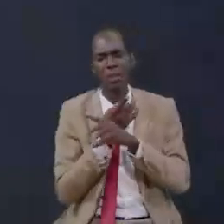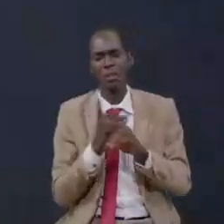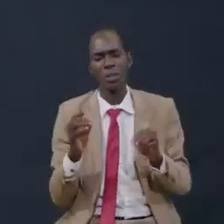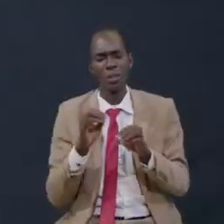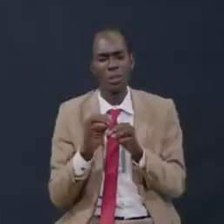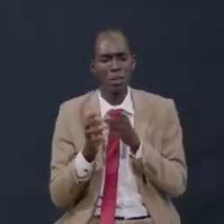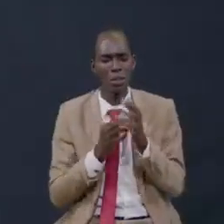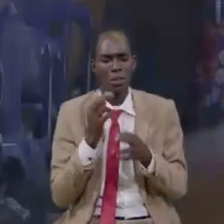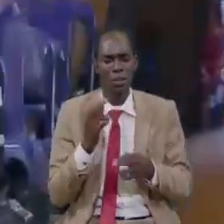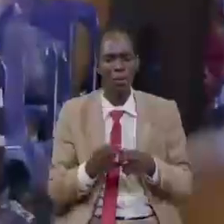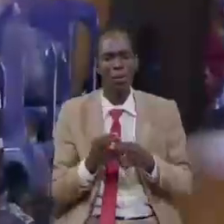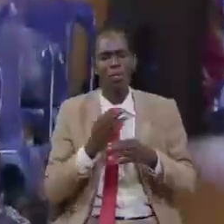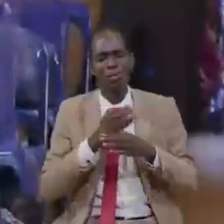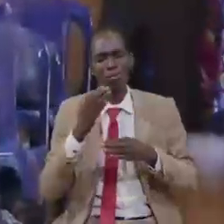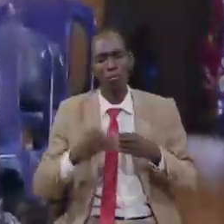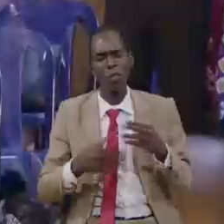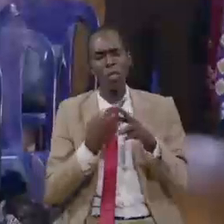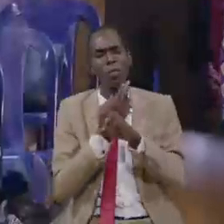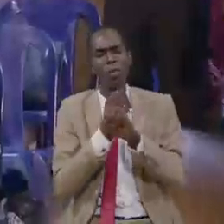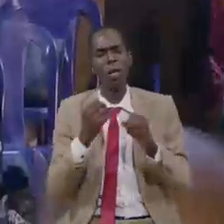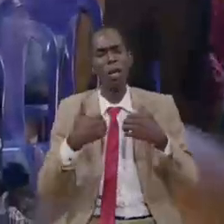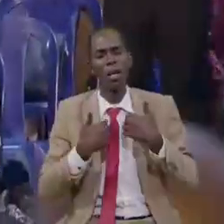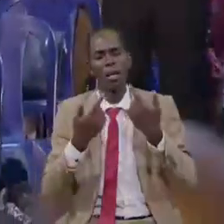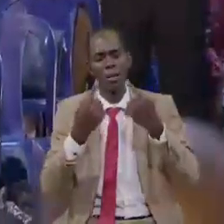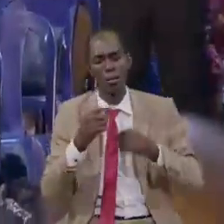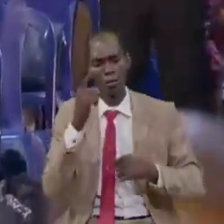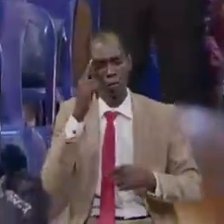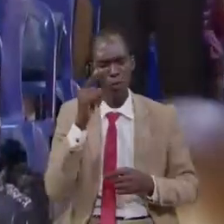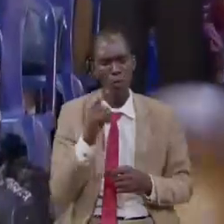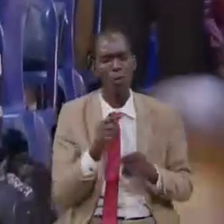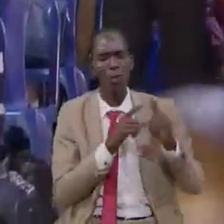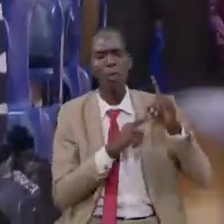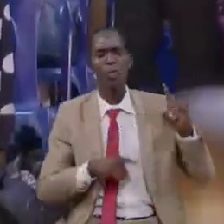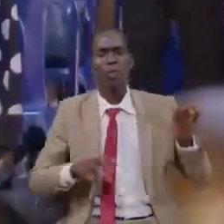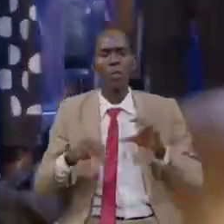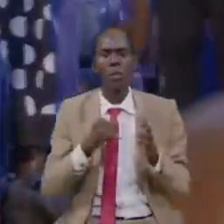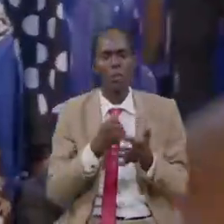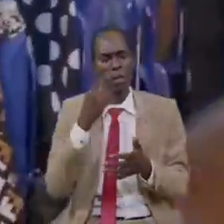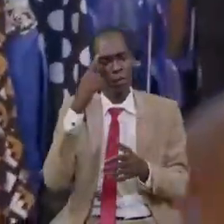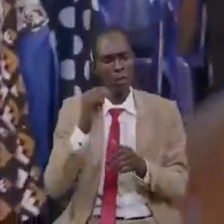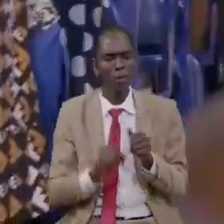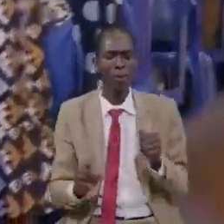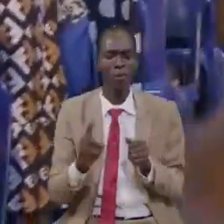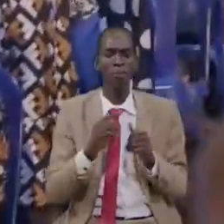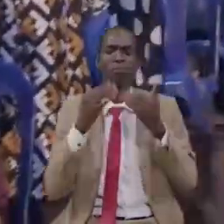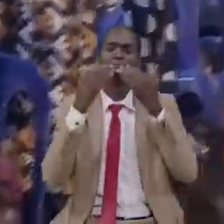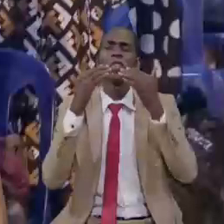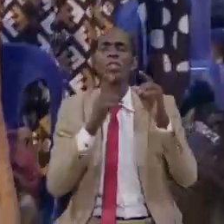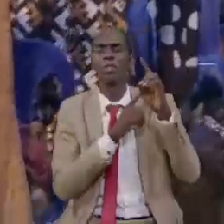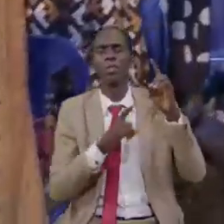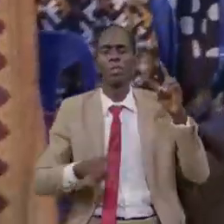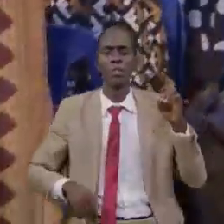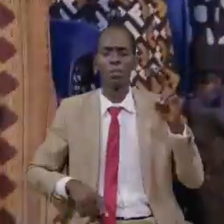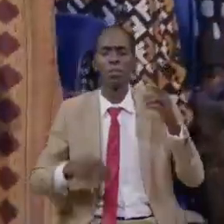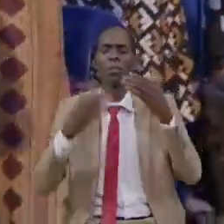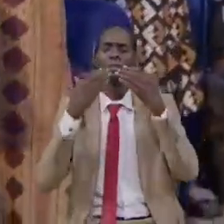has come for you. Amen. Lord, confirm it in every life. Amen. Thank you, Lord. Thank you,